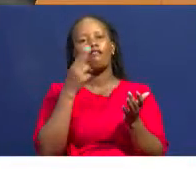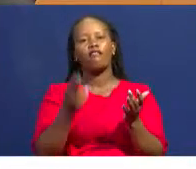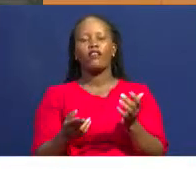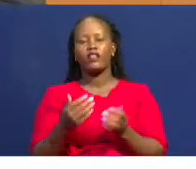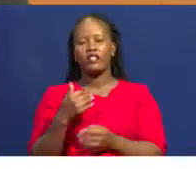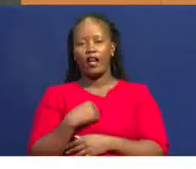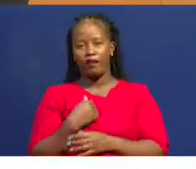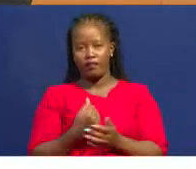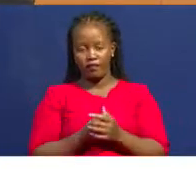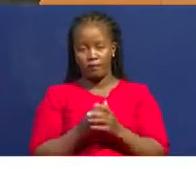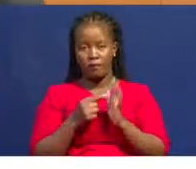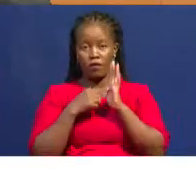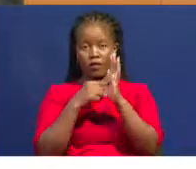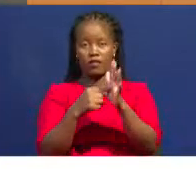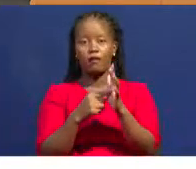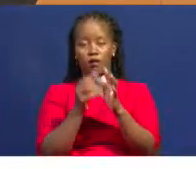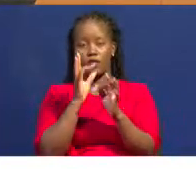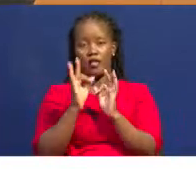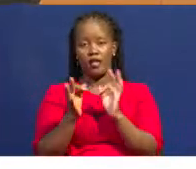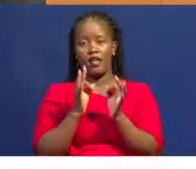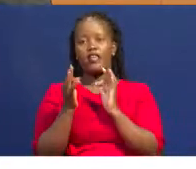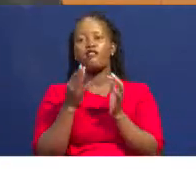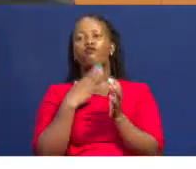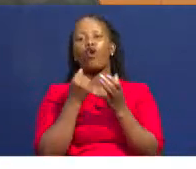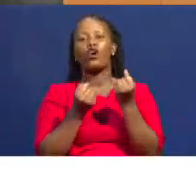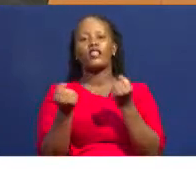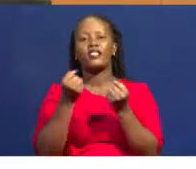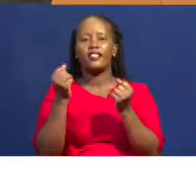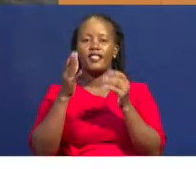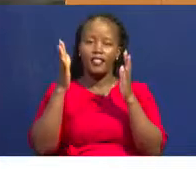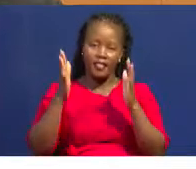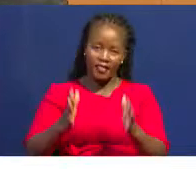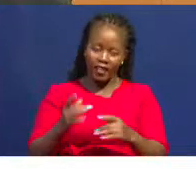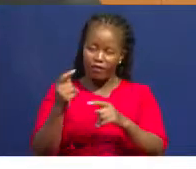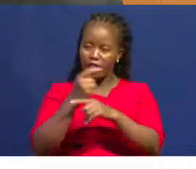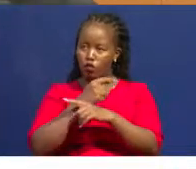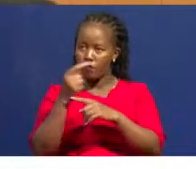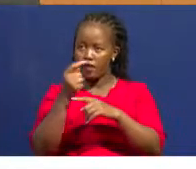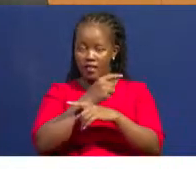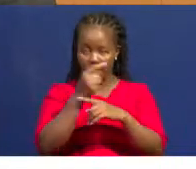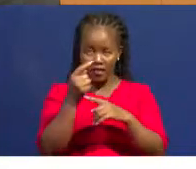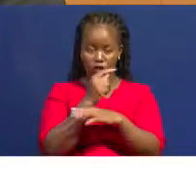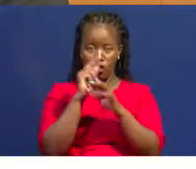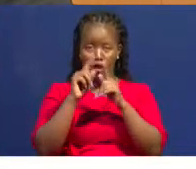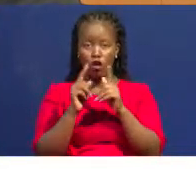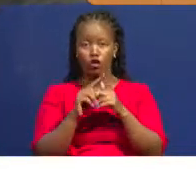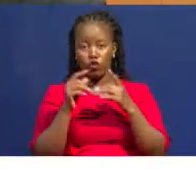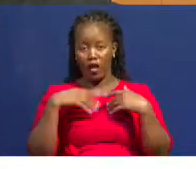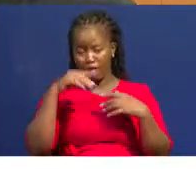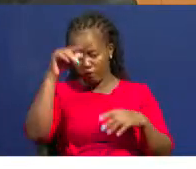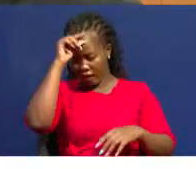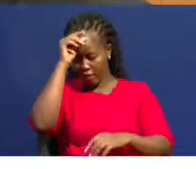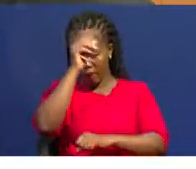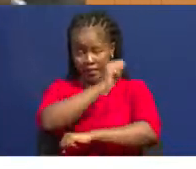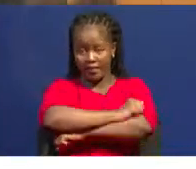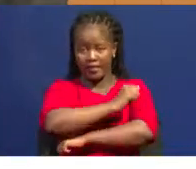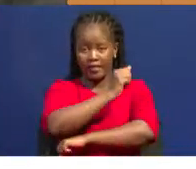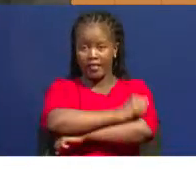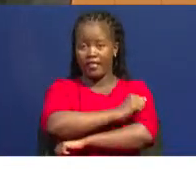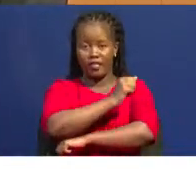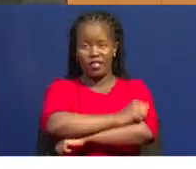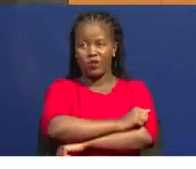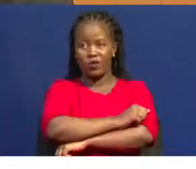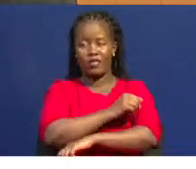talk like the drivers to be trained, we have a government school like what is happening in Rwanda. We don't